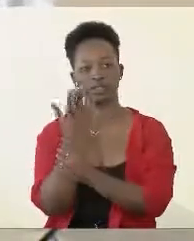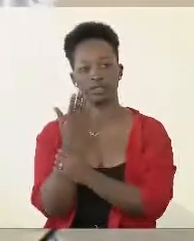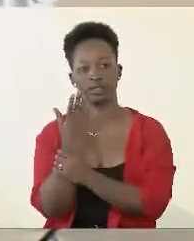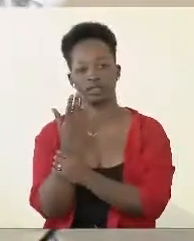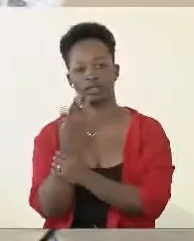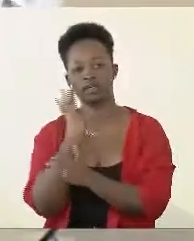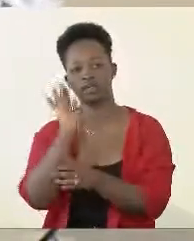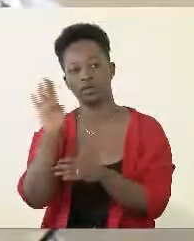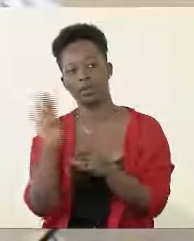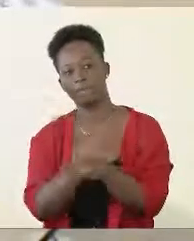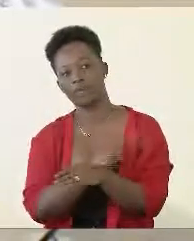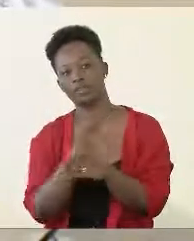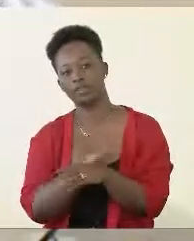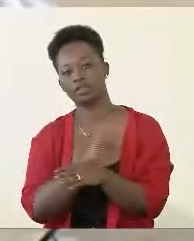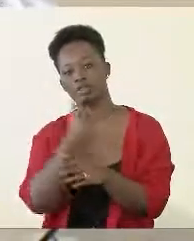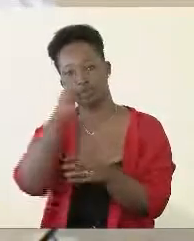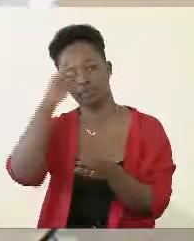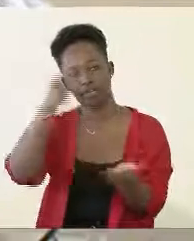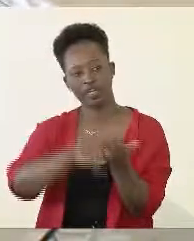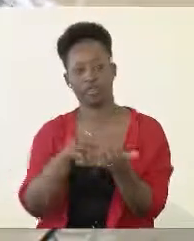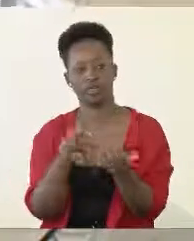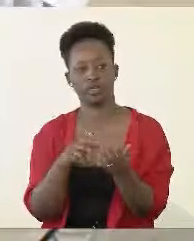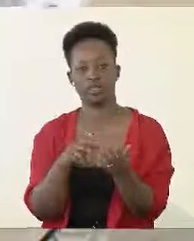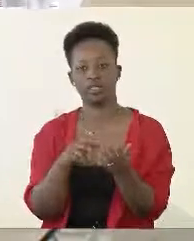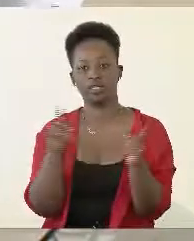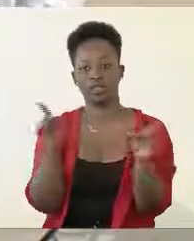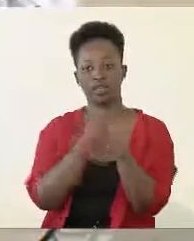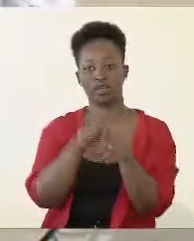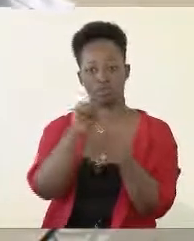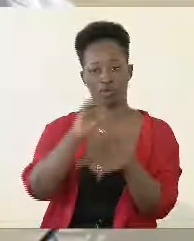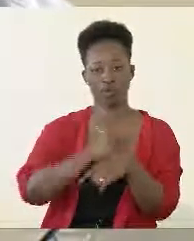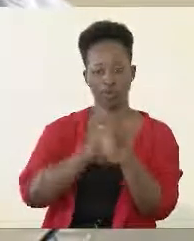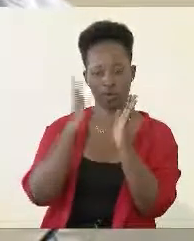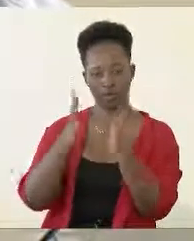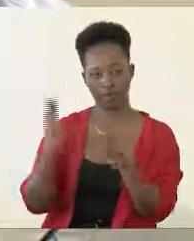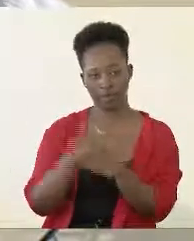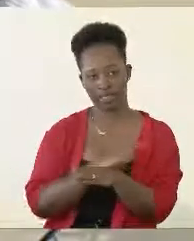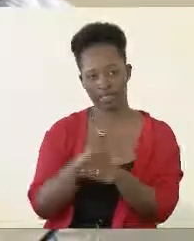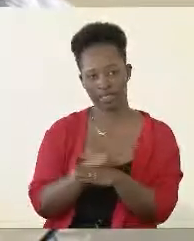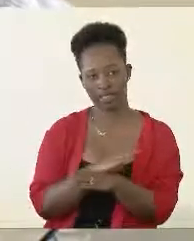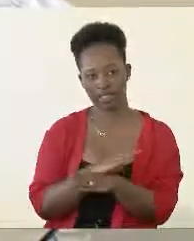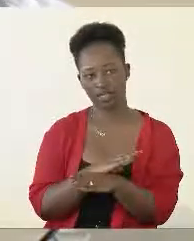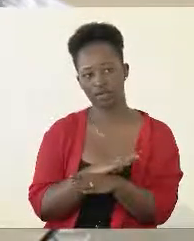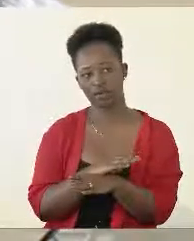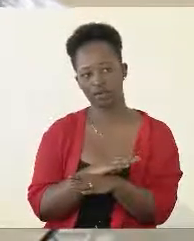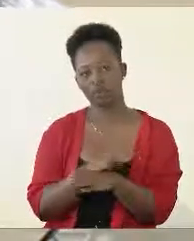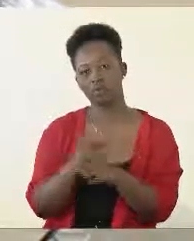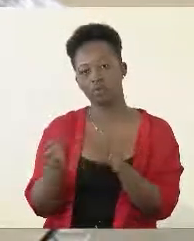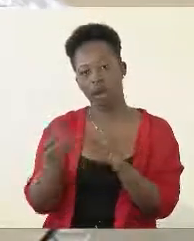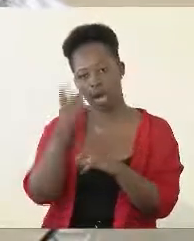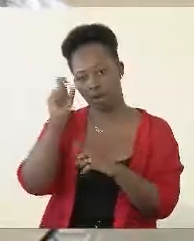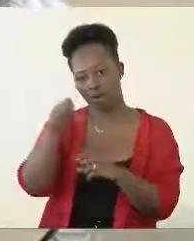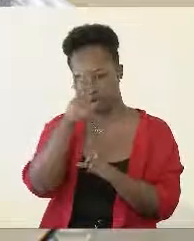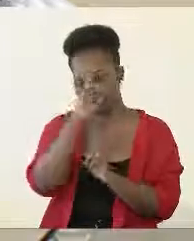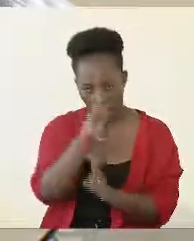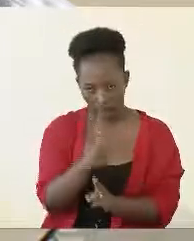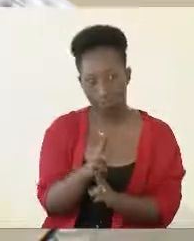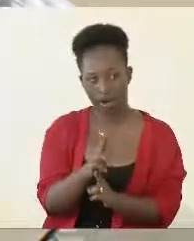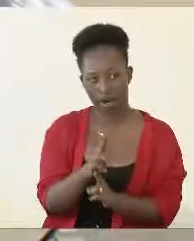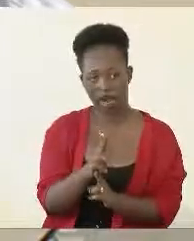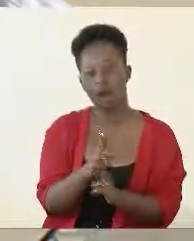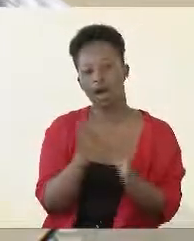production. And this will be as a result of, this will be part of the economies of scale.